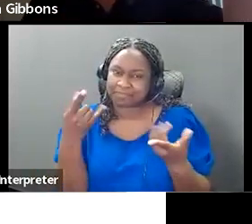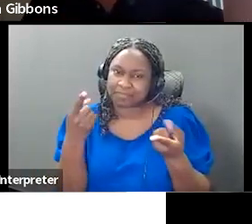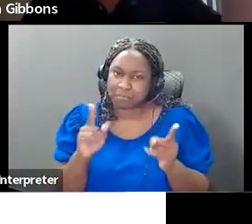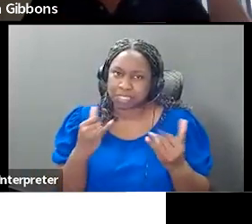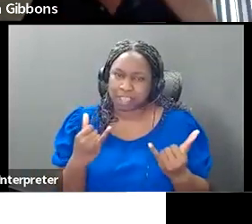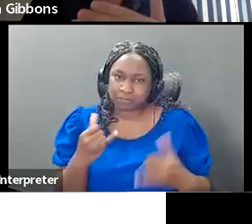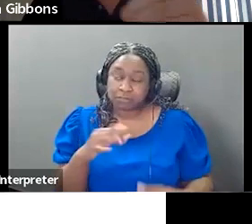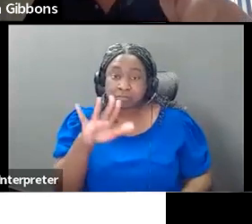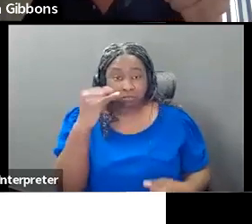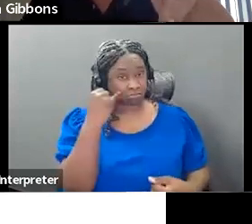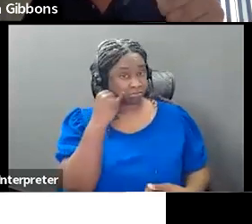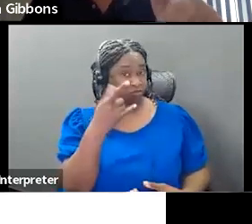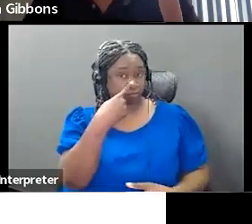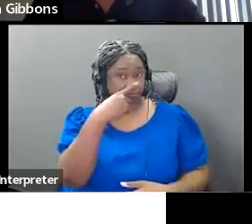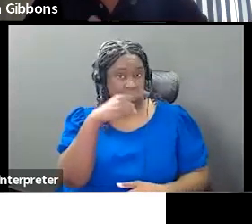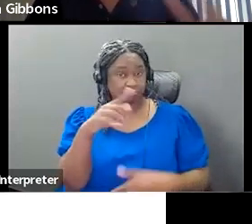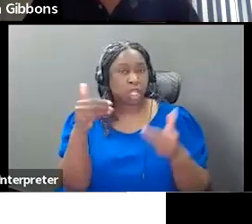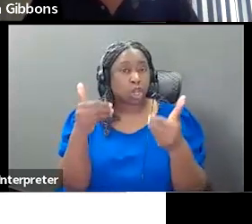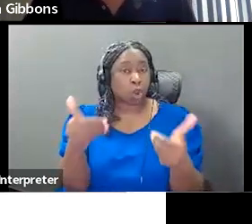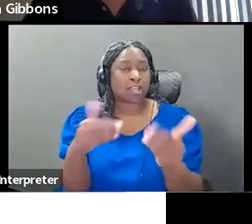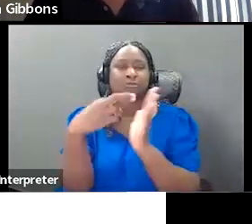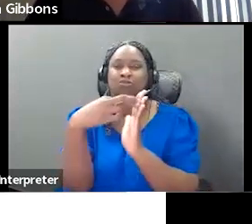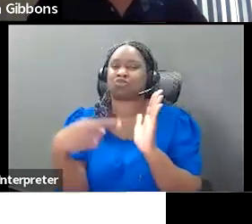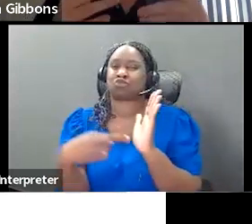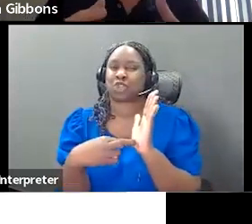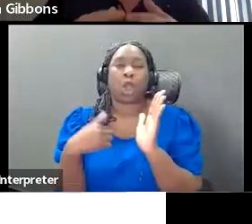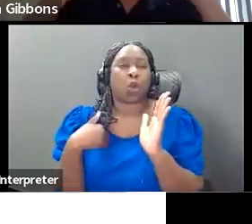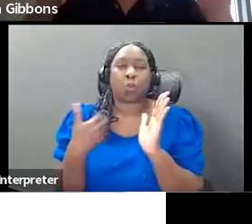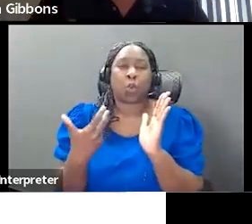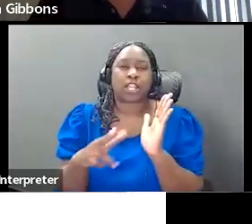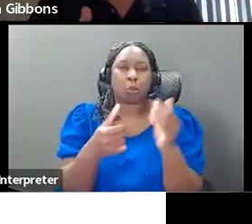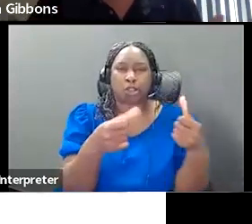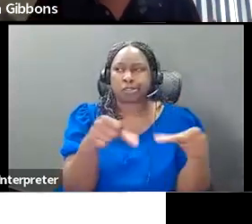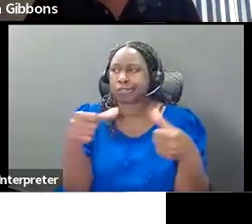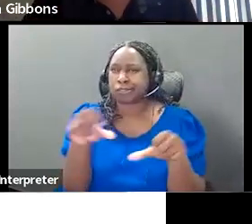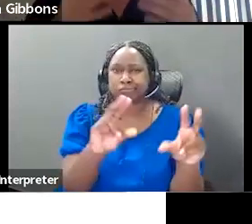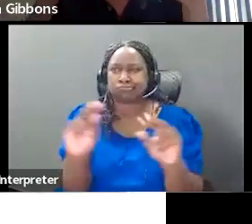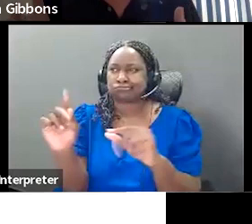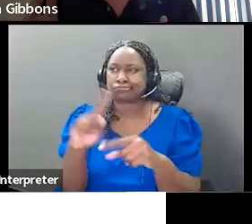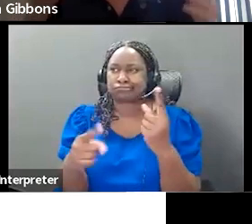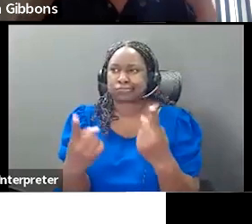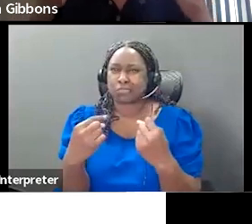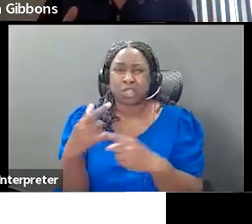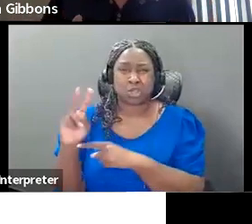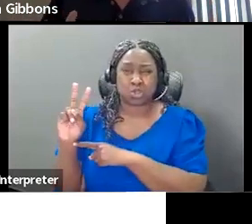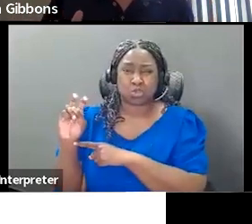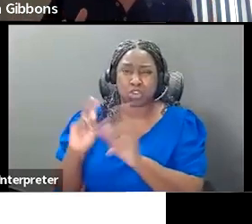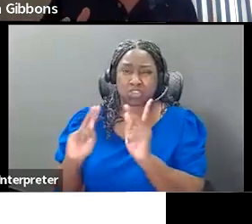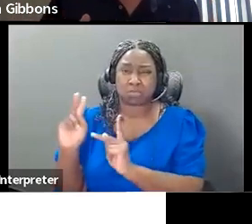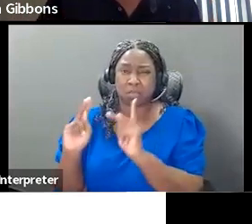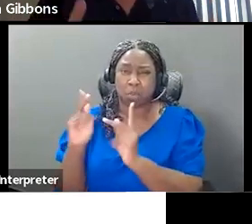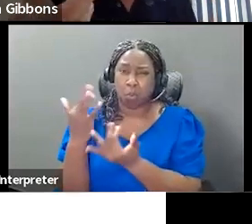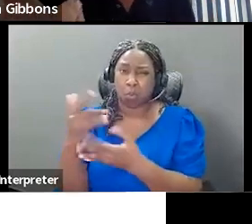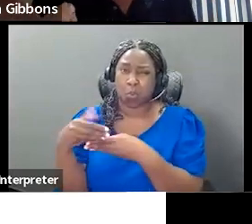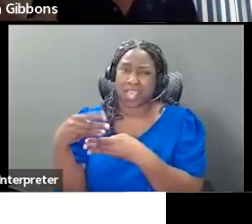And so if you would go ahead and get registered, we hate to turn people away. Inevitably, we do. 200 folks last year got stuck on what we call the dreaded wait list